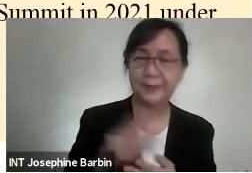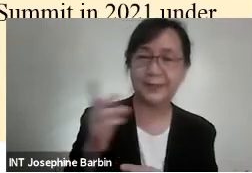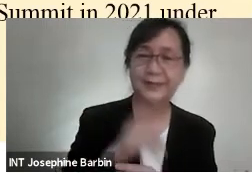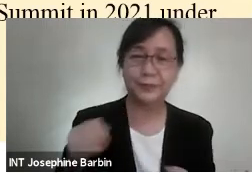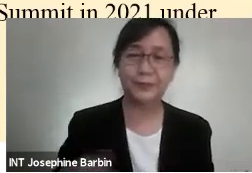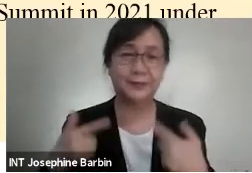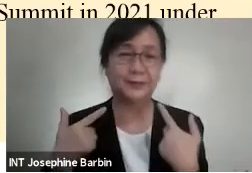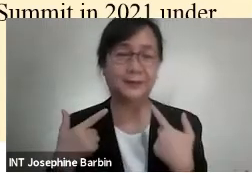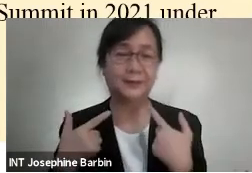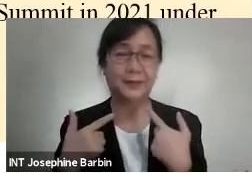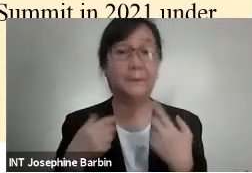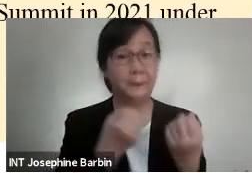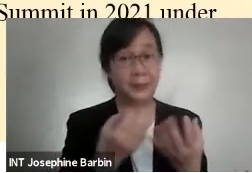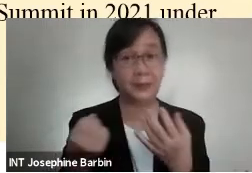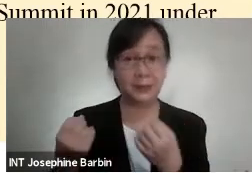I think